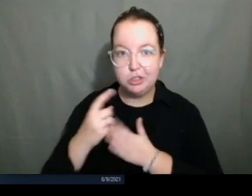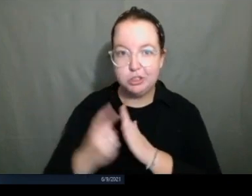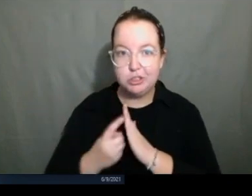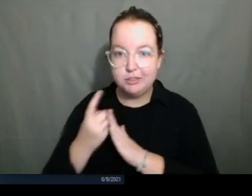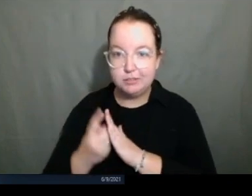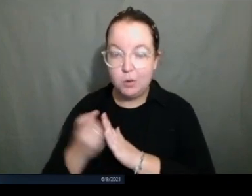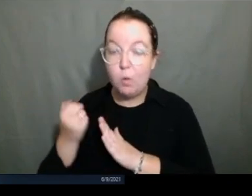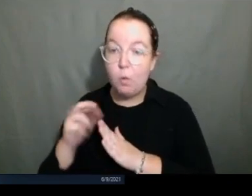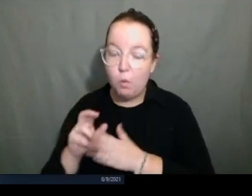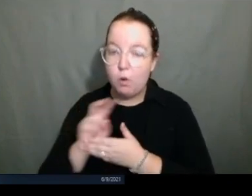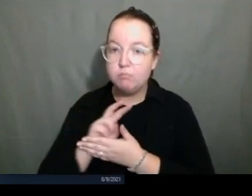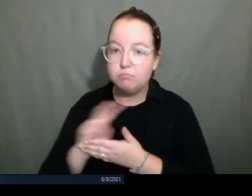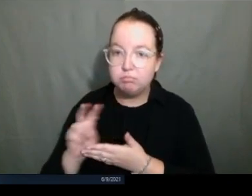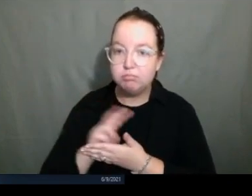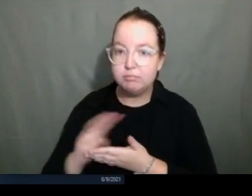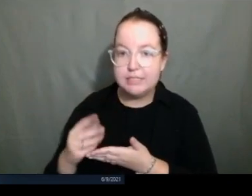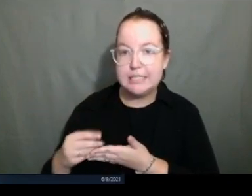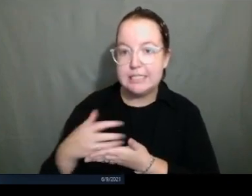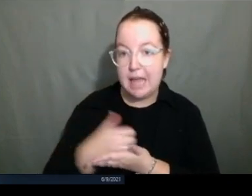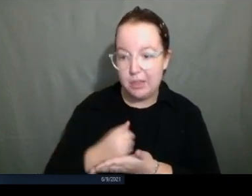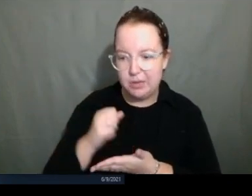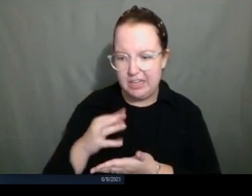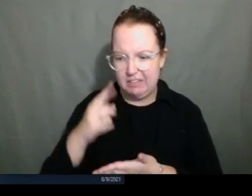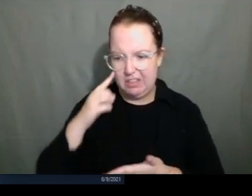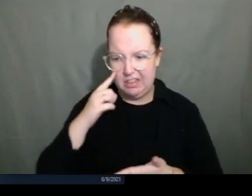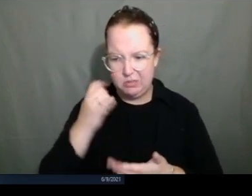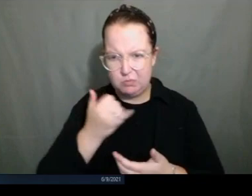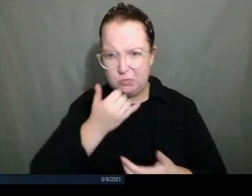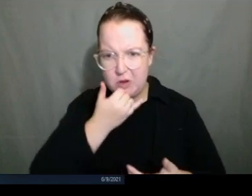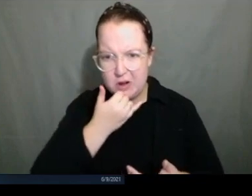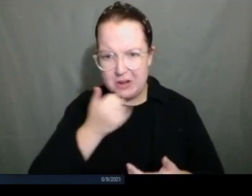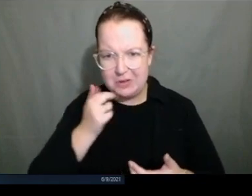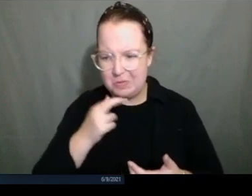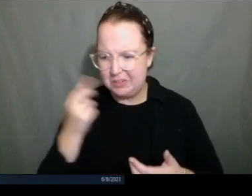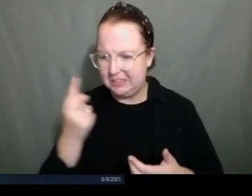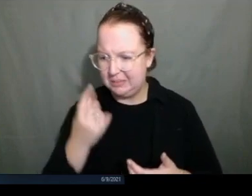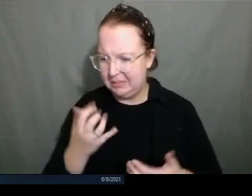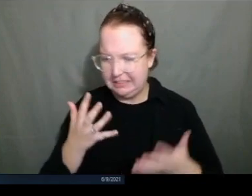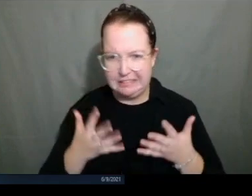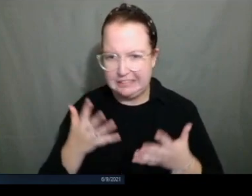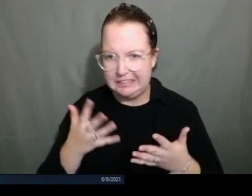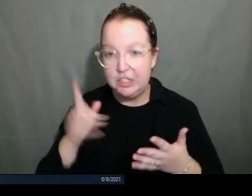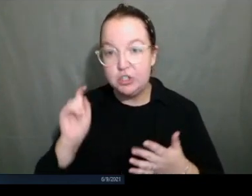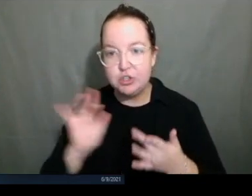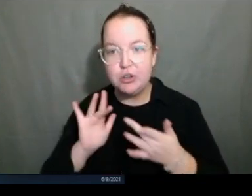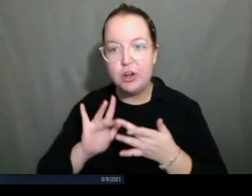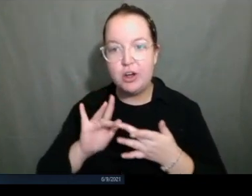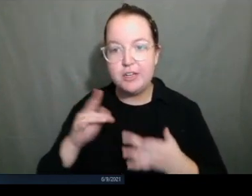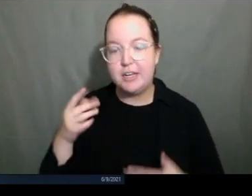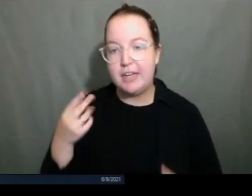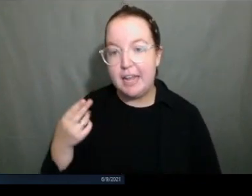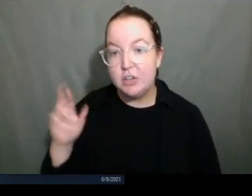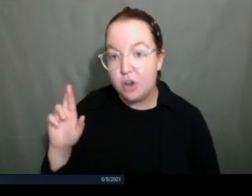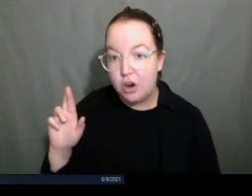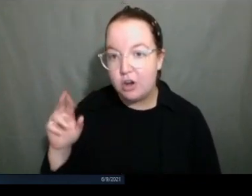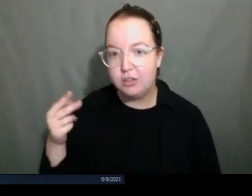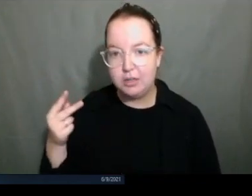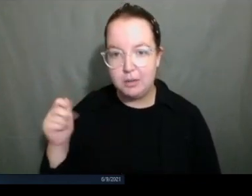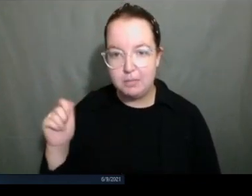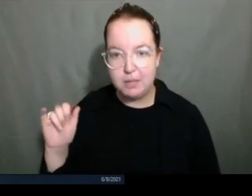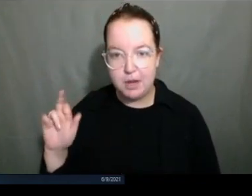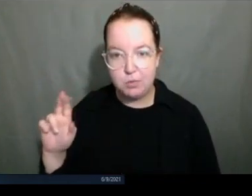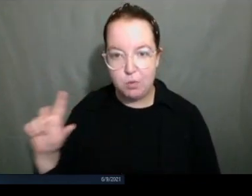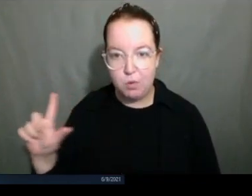biweekly salary. If anything looks incorrect here, make sure you let HR or payroll know, and they will help make sure that that